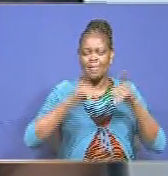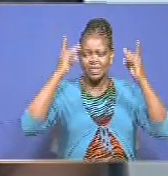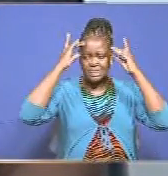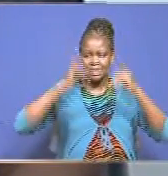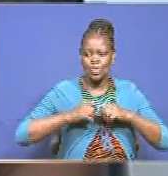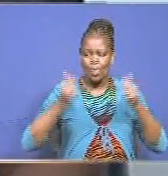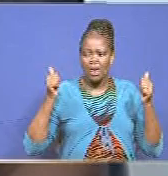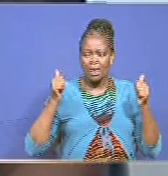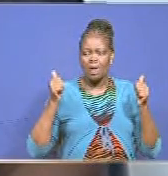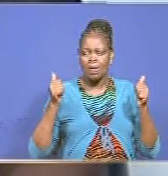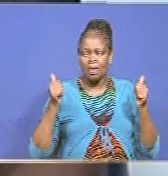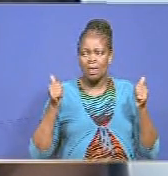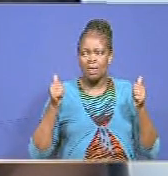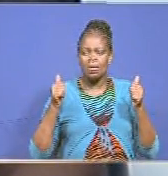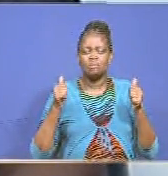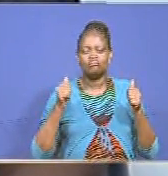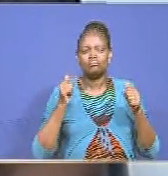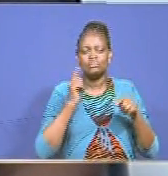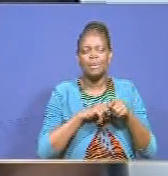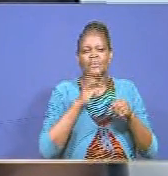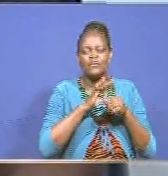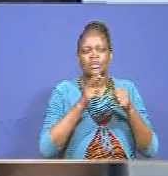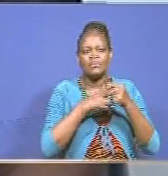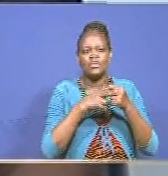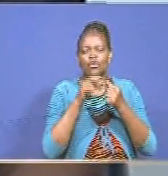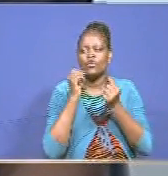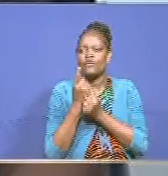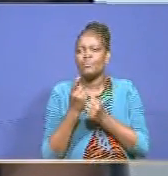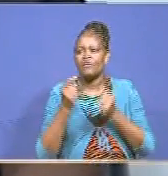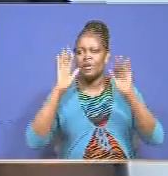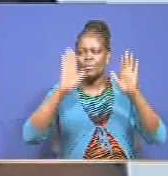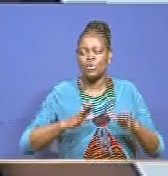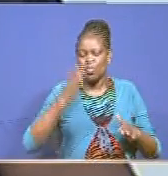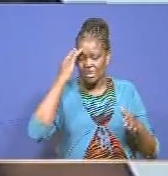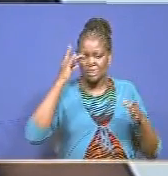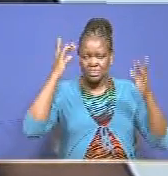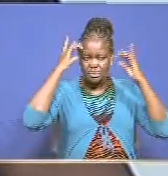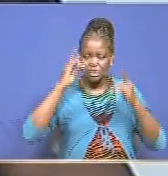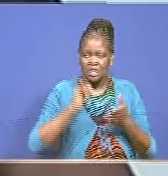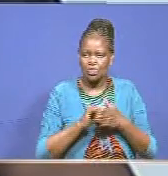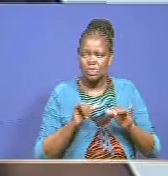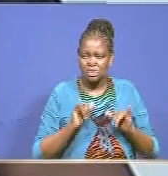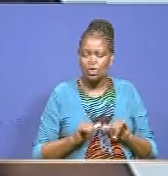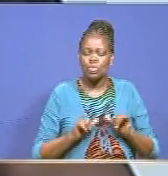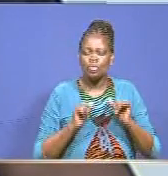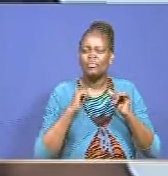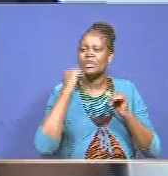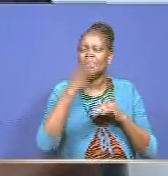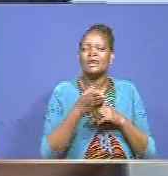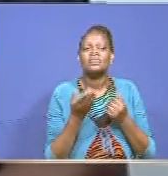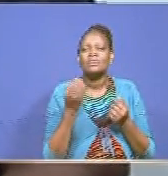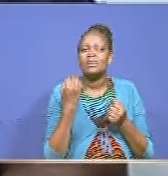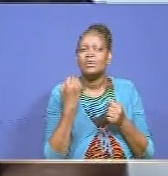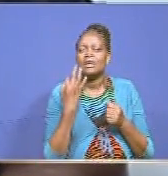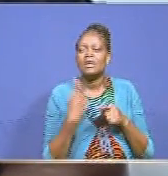make on 7th of November is a crucial decision because that's the decision they'll stay with for the next